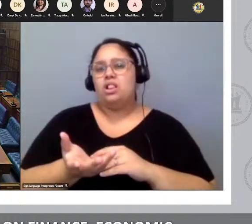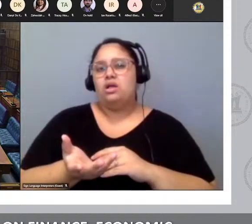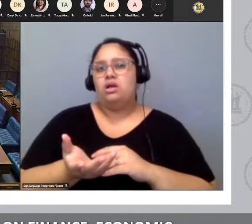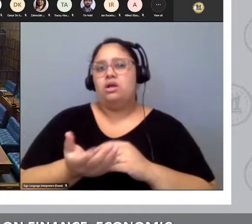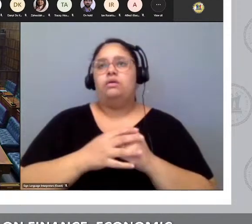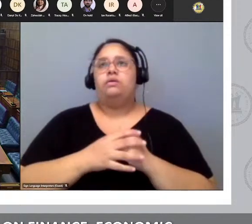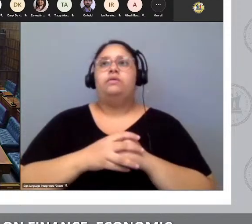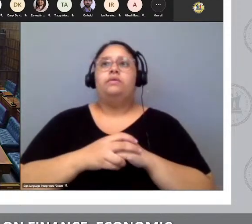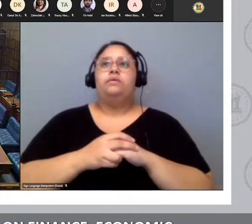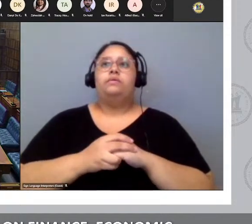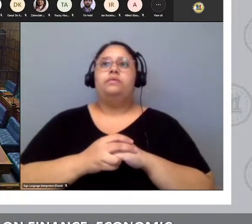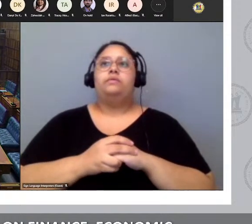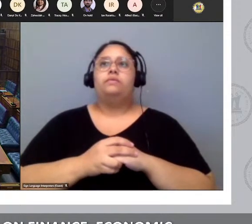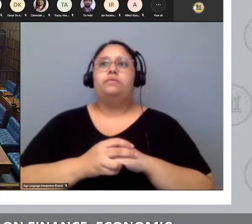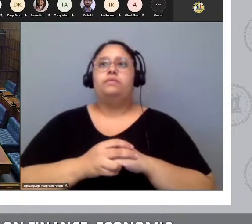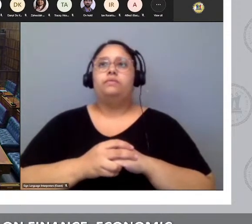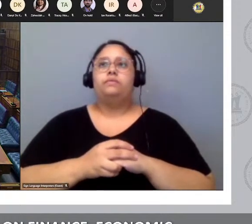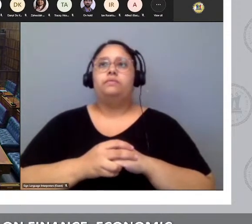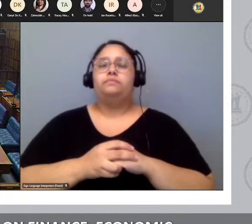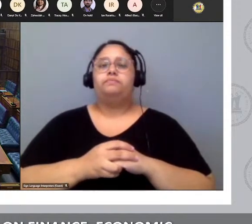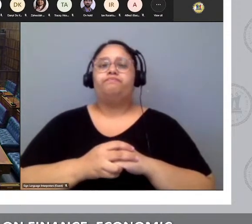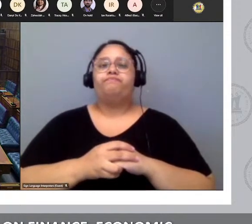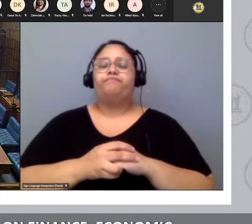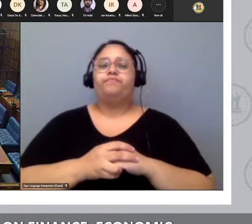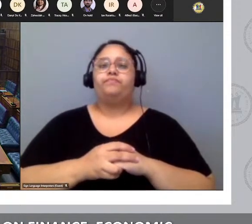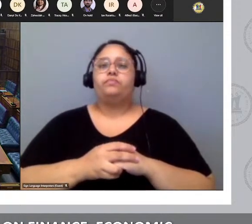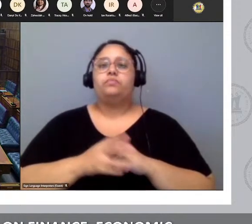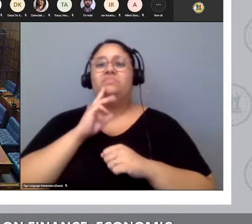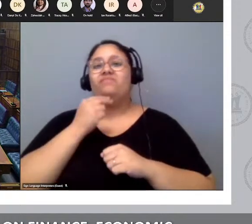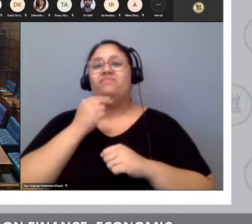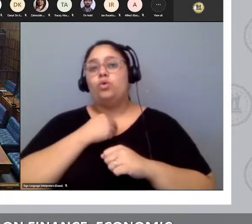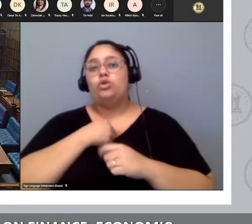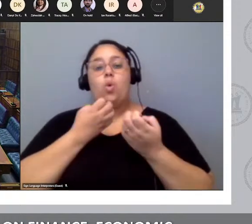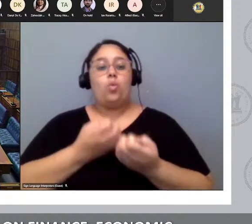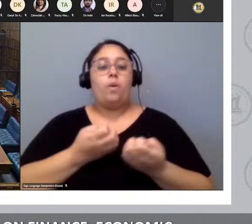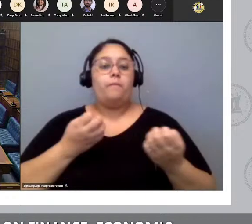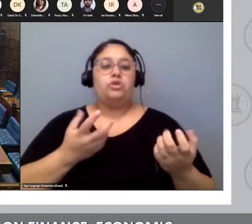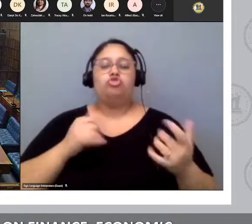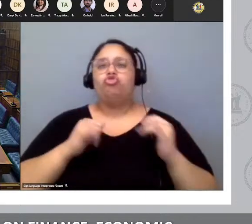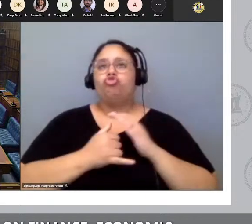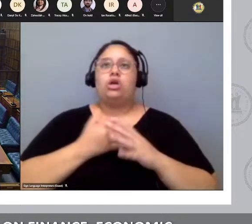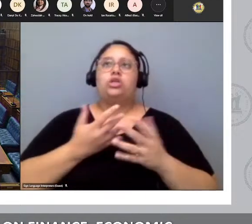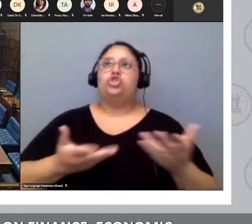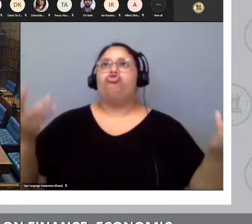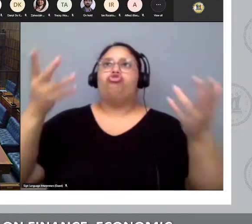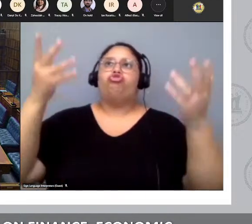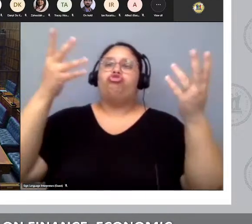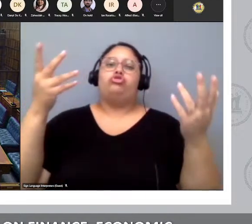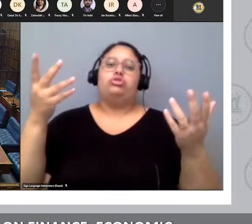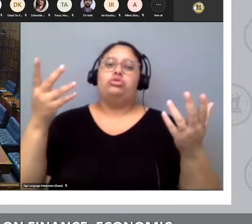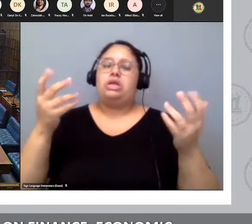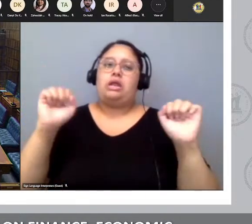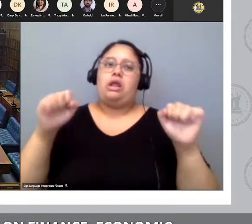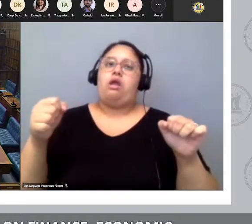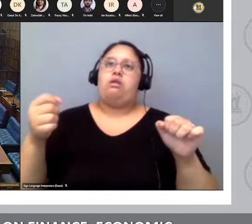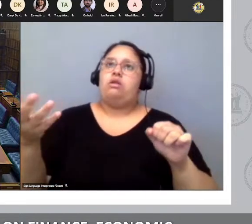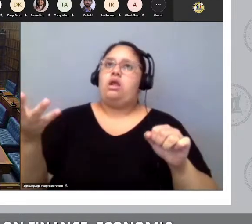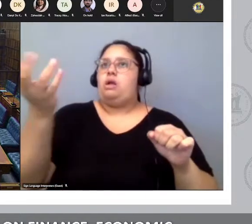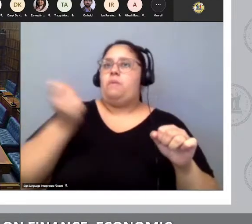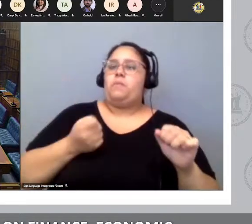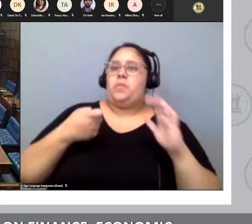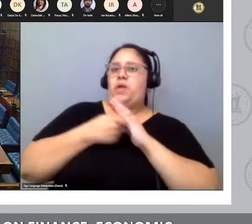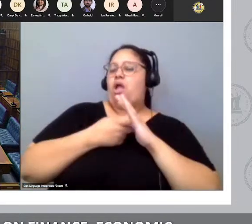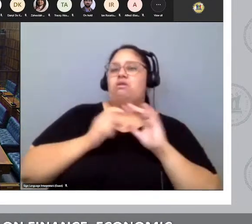well um unfortunately you know this equipment is not something that you can just go to uh a